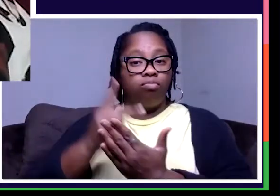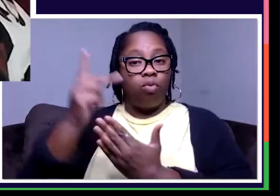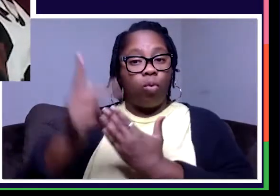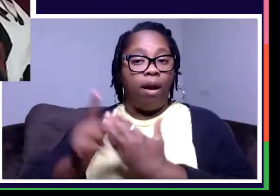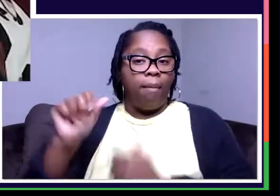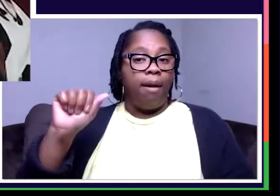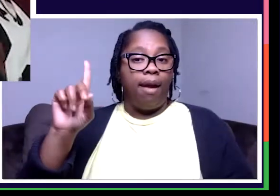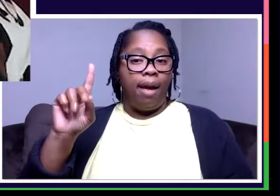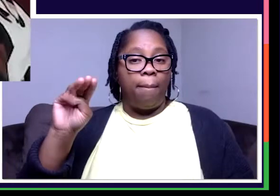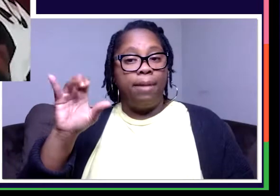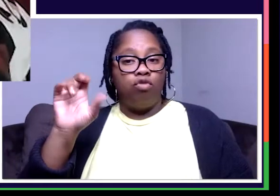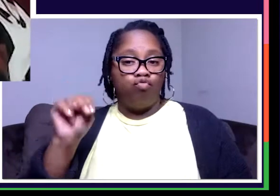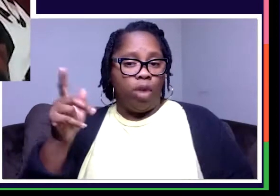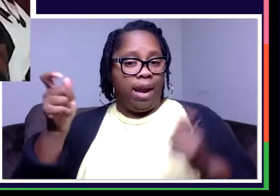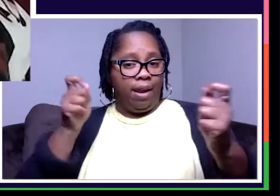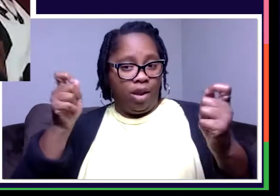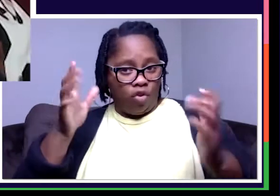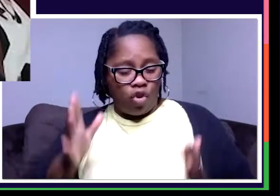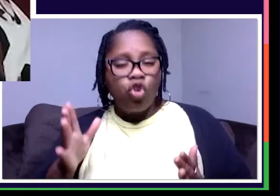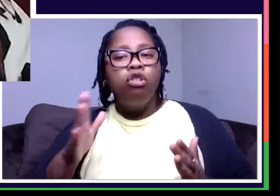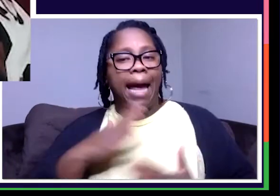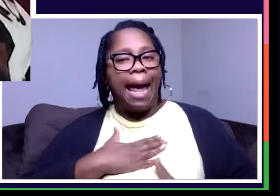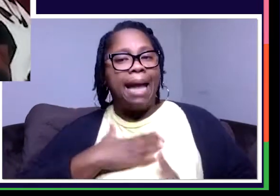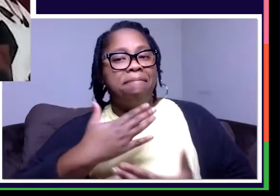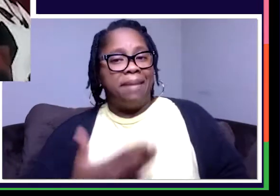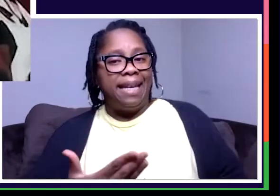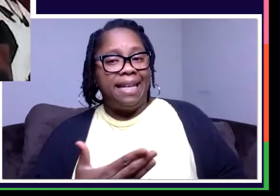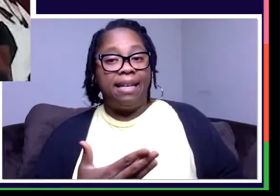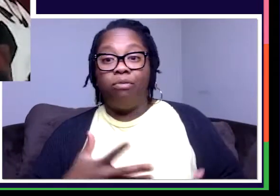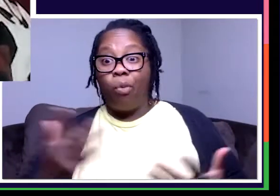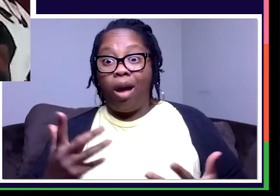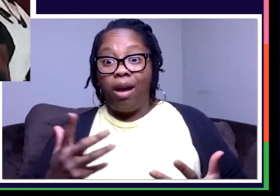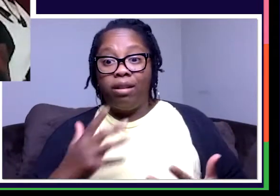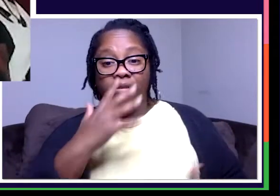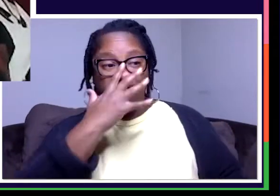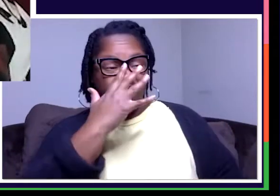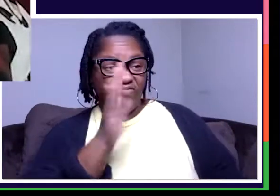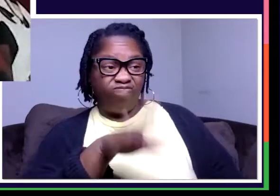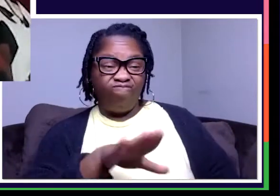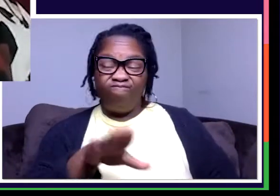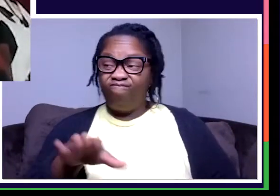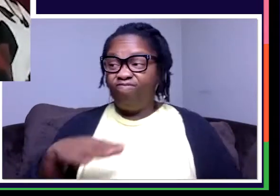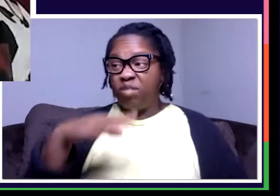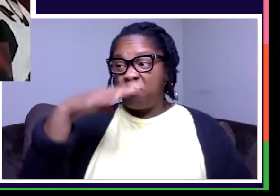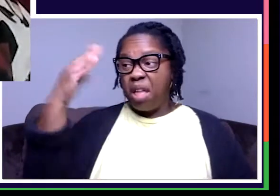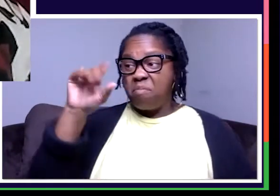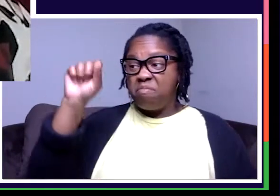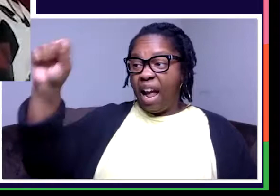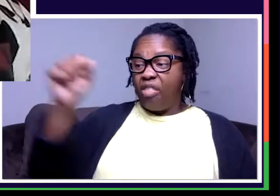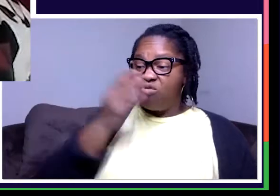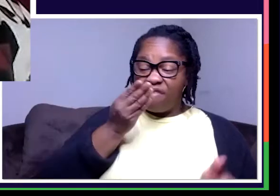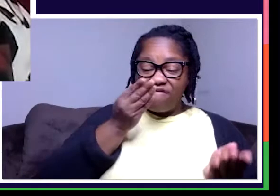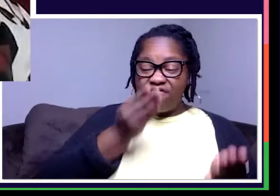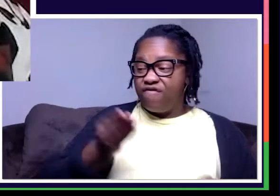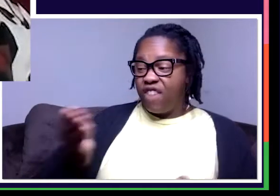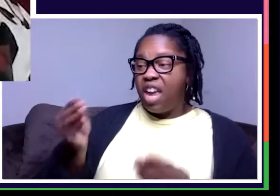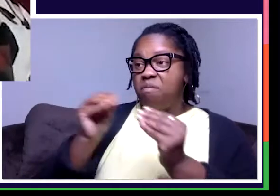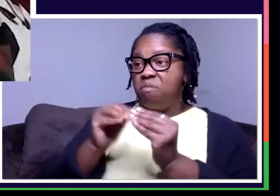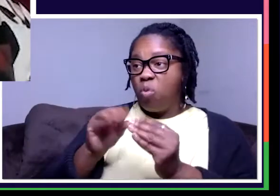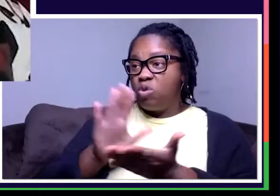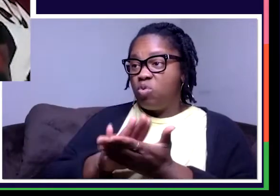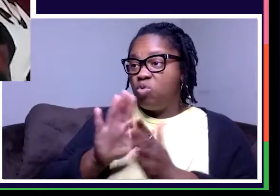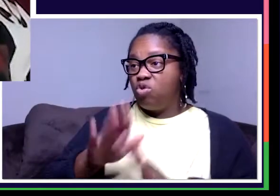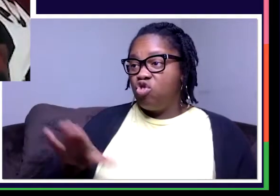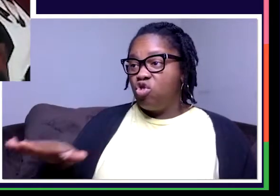Program administrator admitted that the Black Panthers fed more poor school